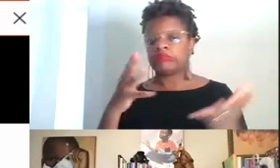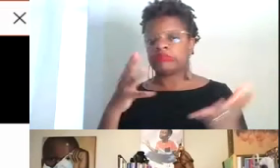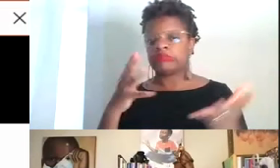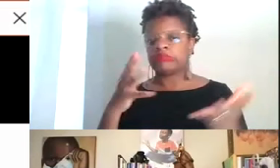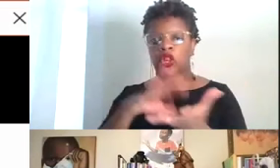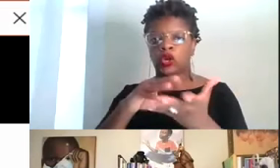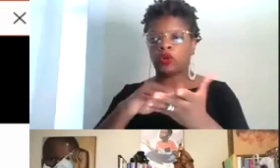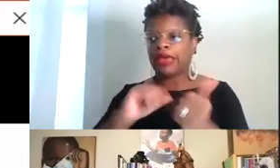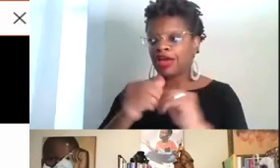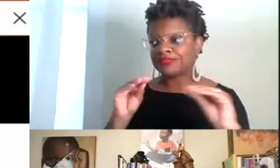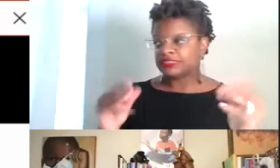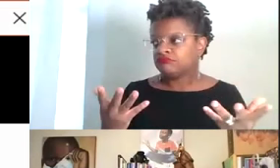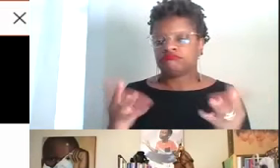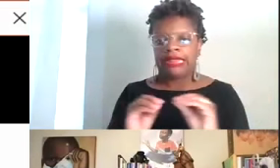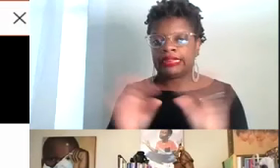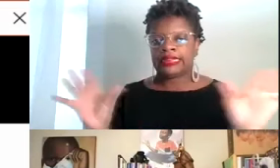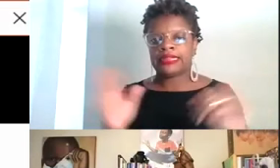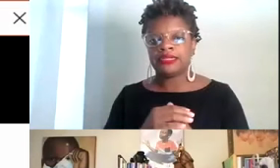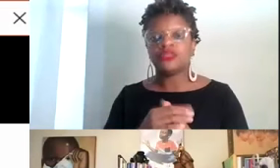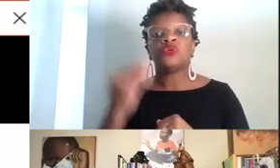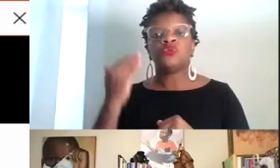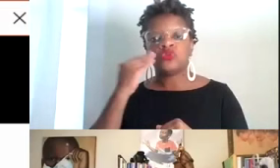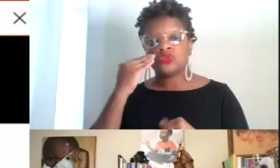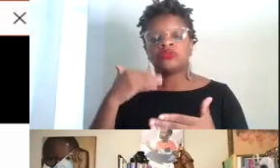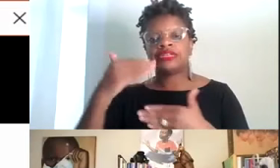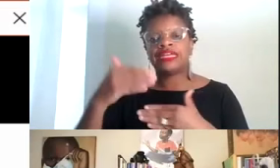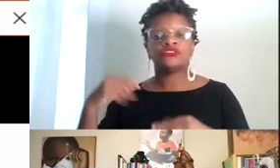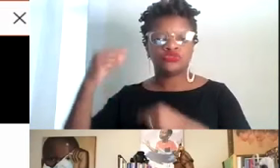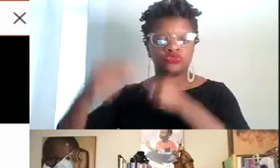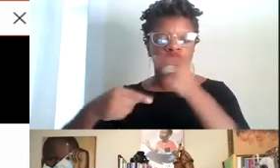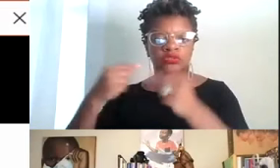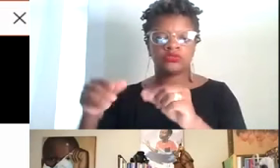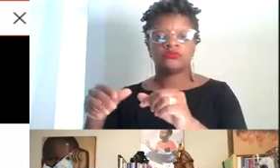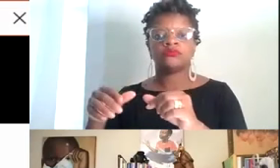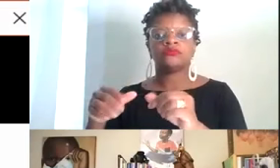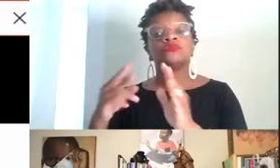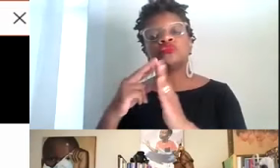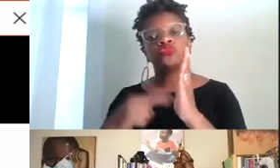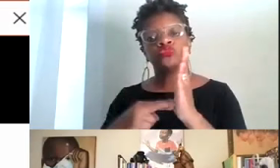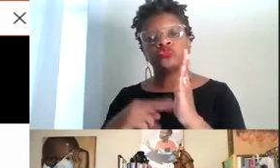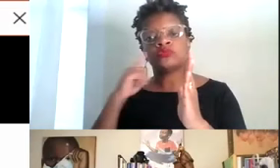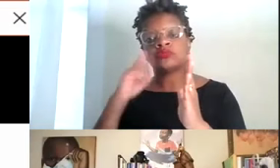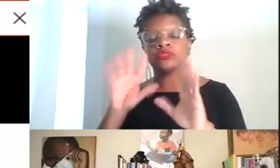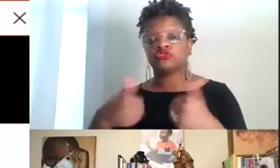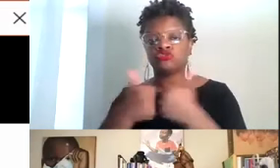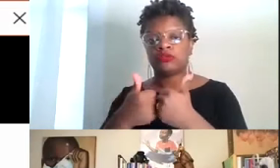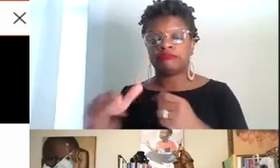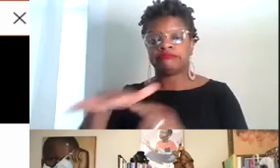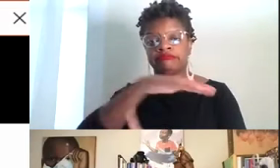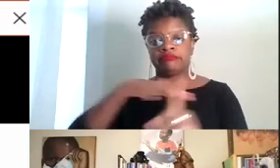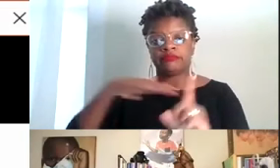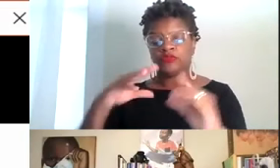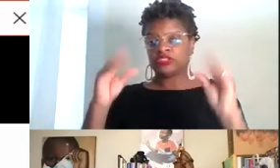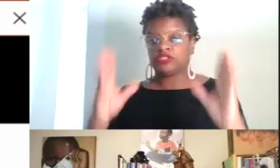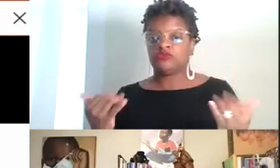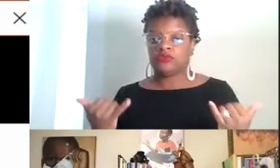generation standards that have been implemented that are supportive, but it is a challenging environment for our educators right